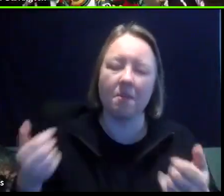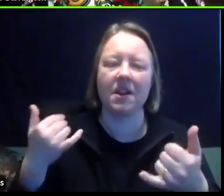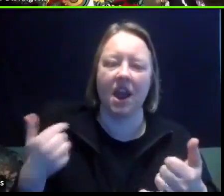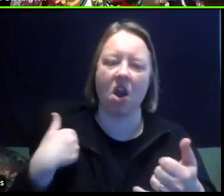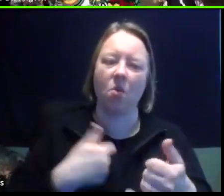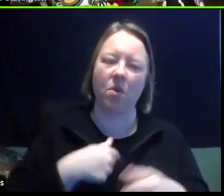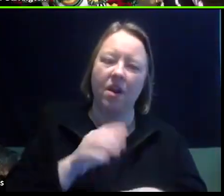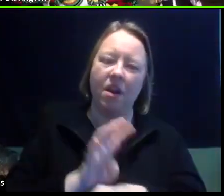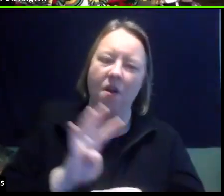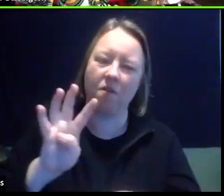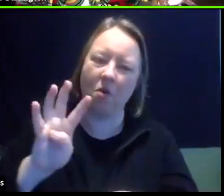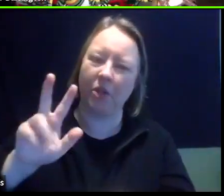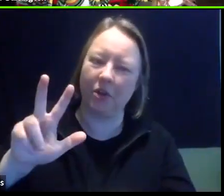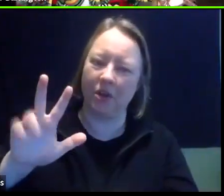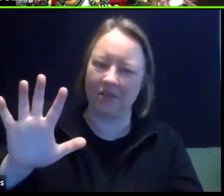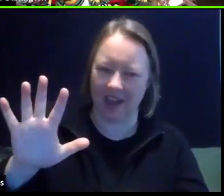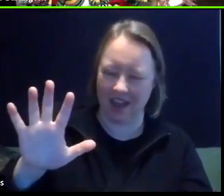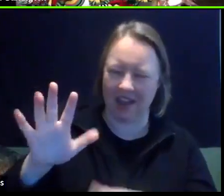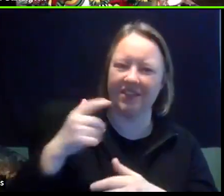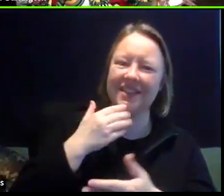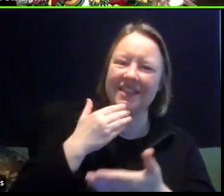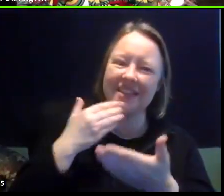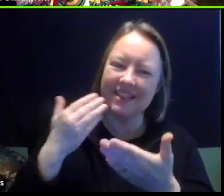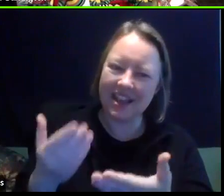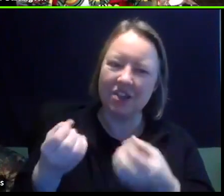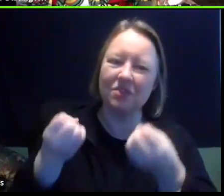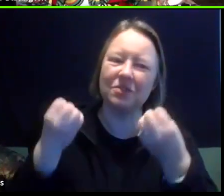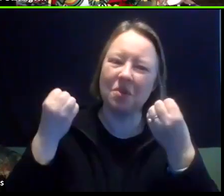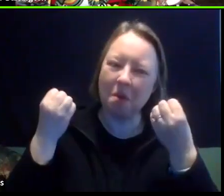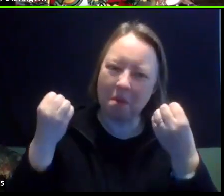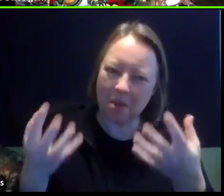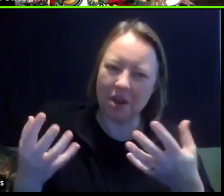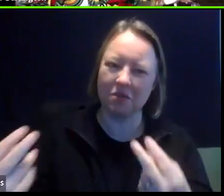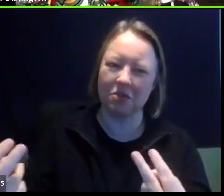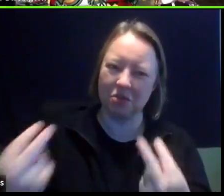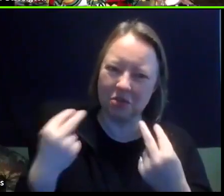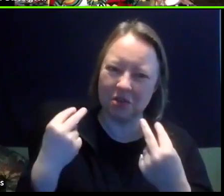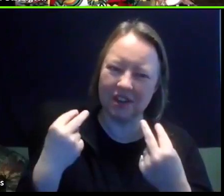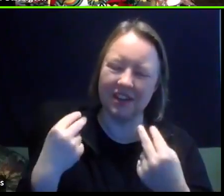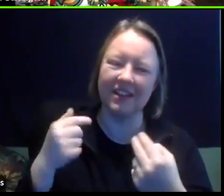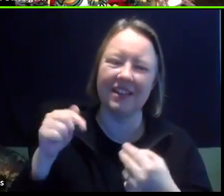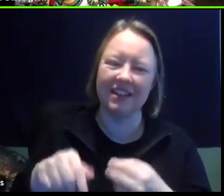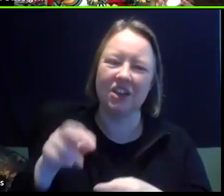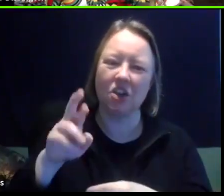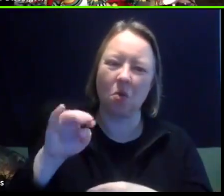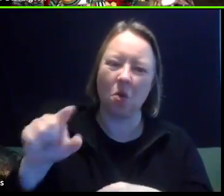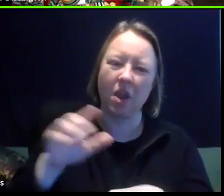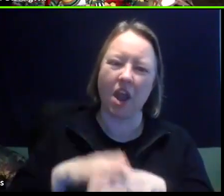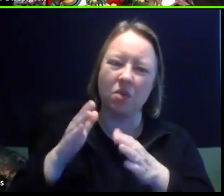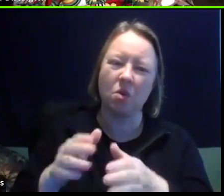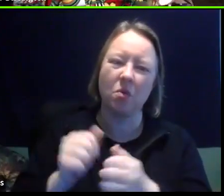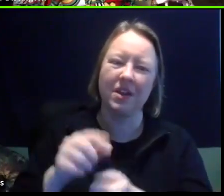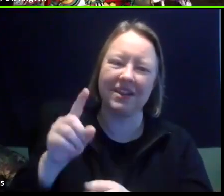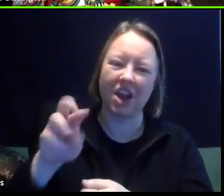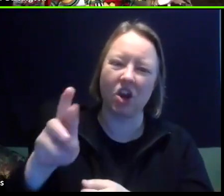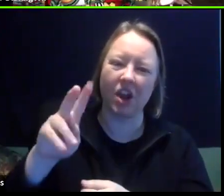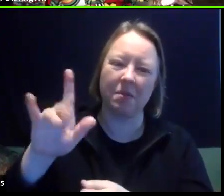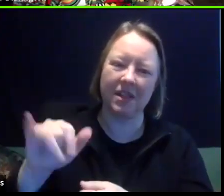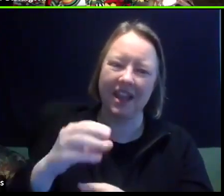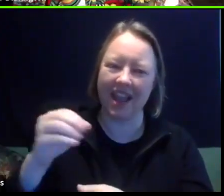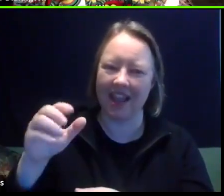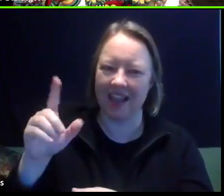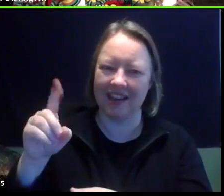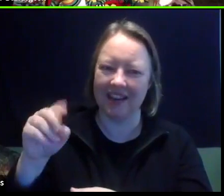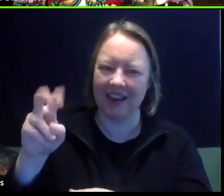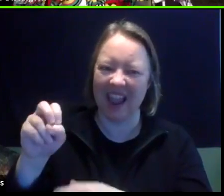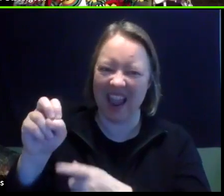the 4:35 hour. We want to say thank you so much for tuning in. This is Rolling on the Road with Dr. Kimberly and Dave.